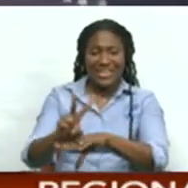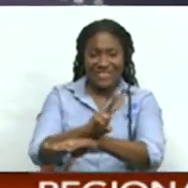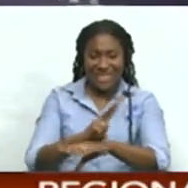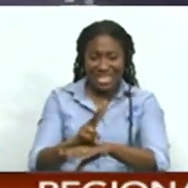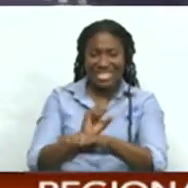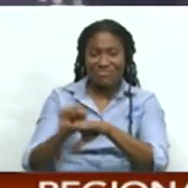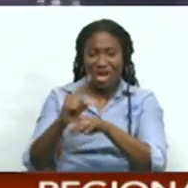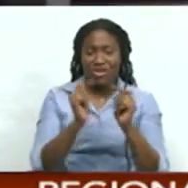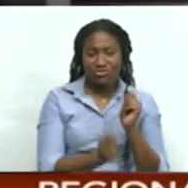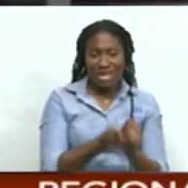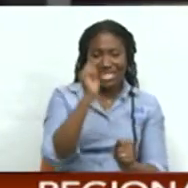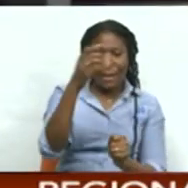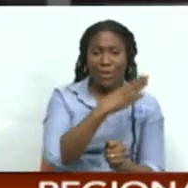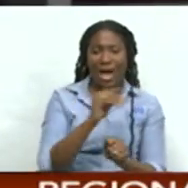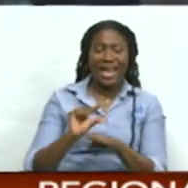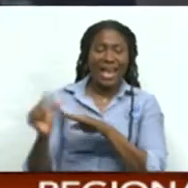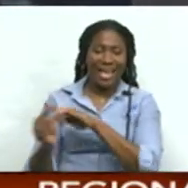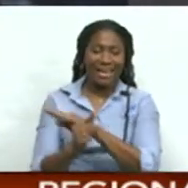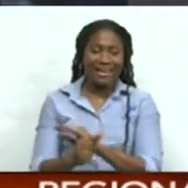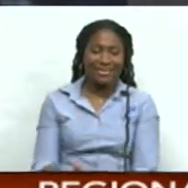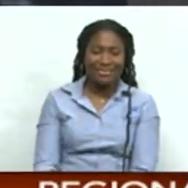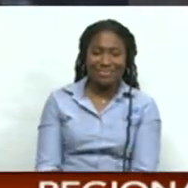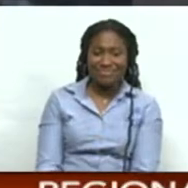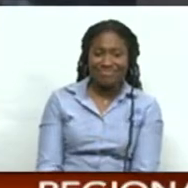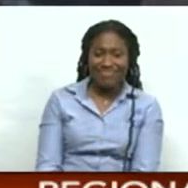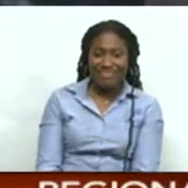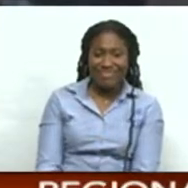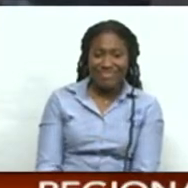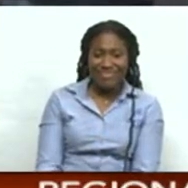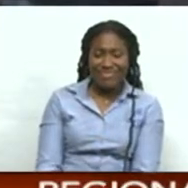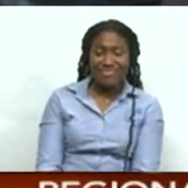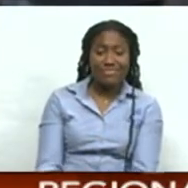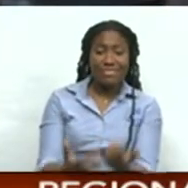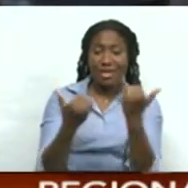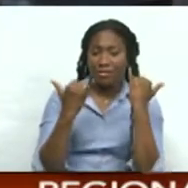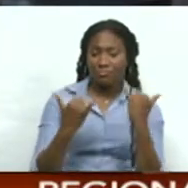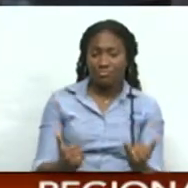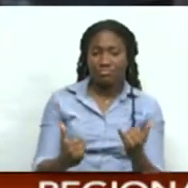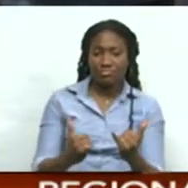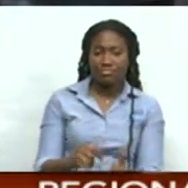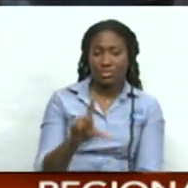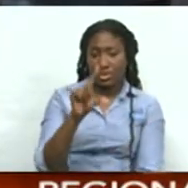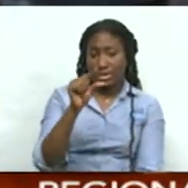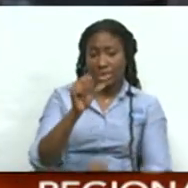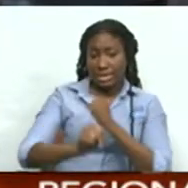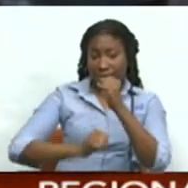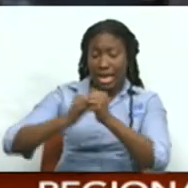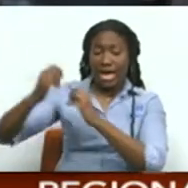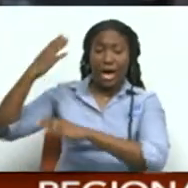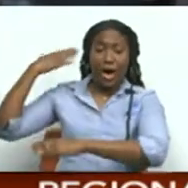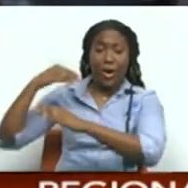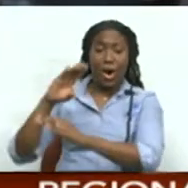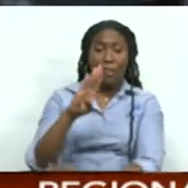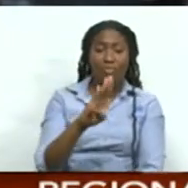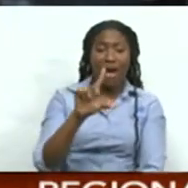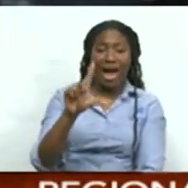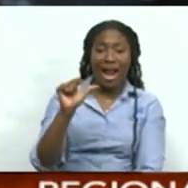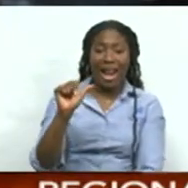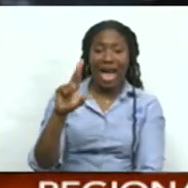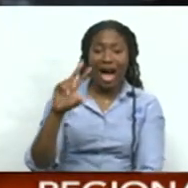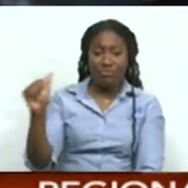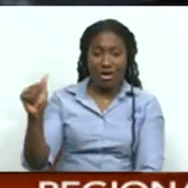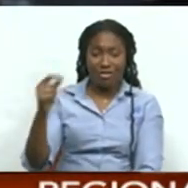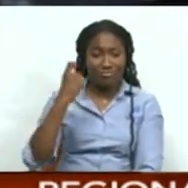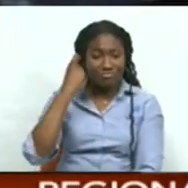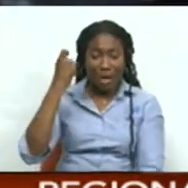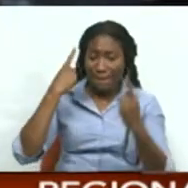Tobago, and Guyana. It was exactly 20 years ago that Brian Lara regained the individual test